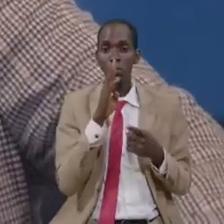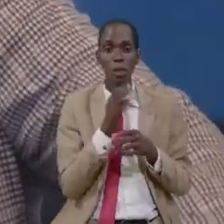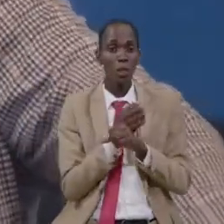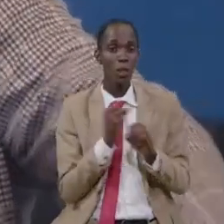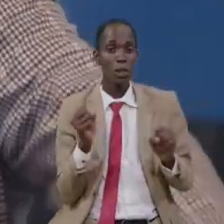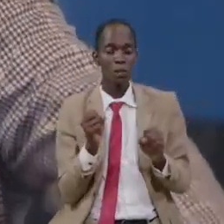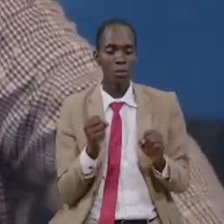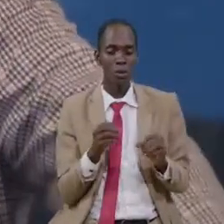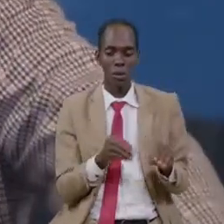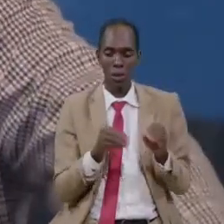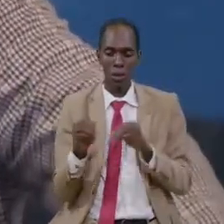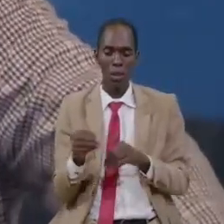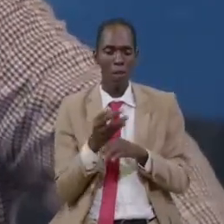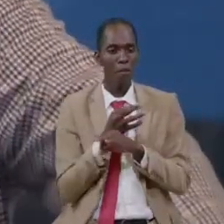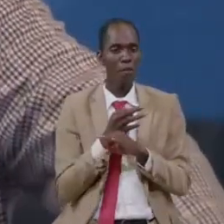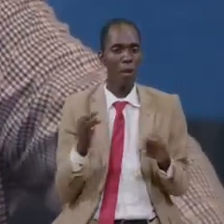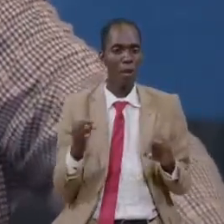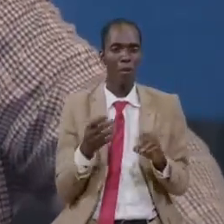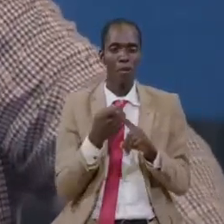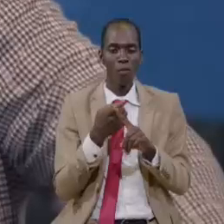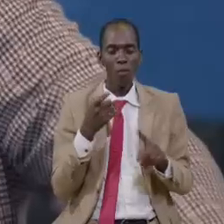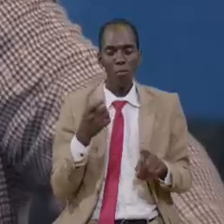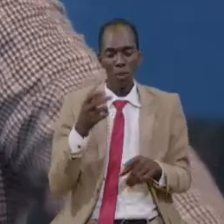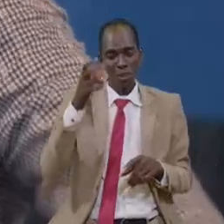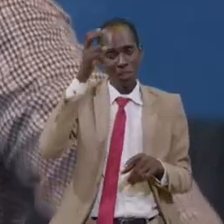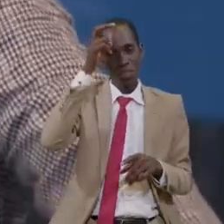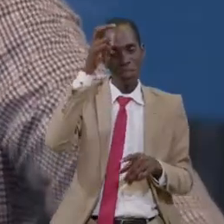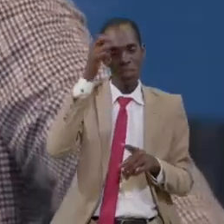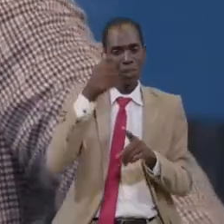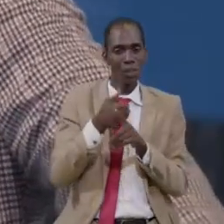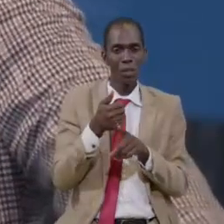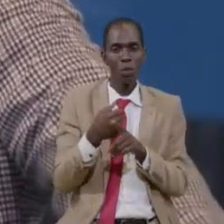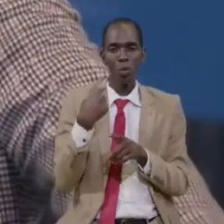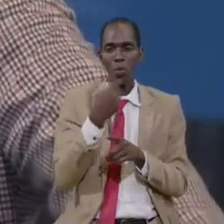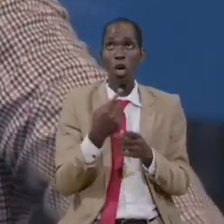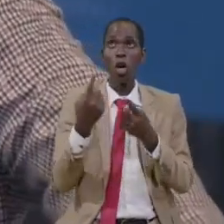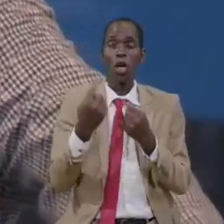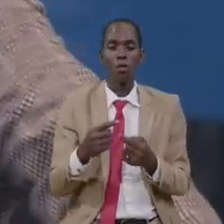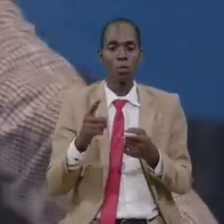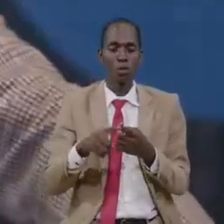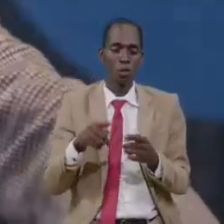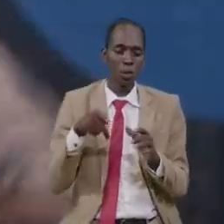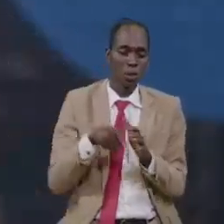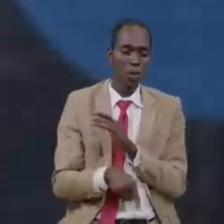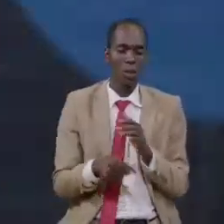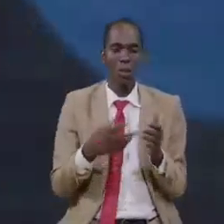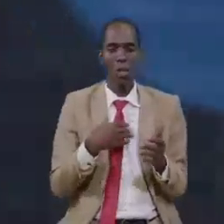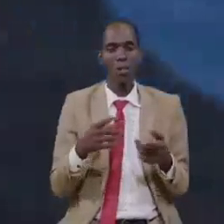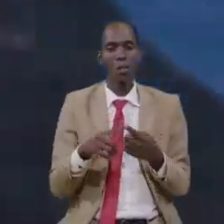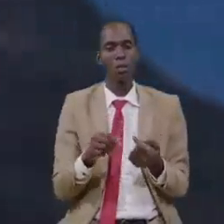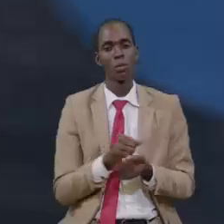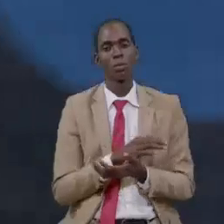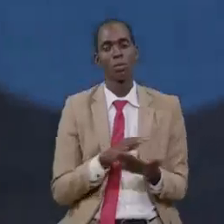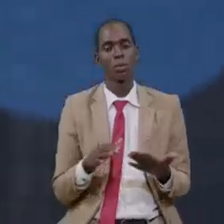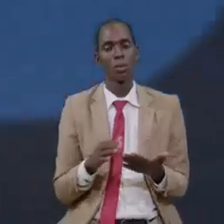from Satan himself, who comes to kill, to destroy, to steal. And you want